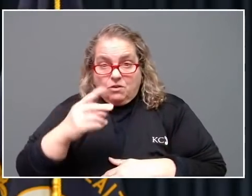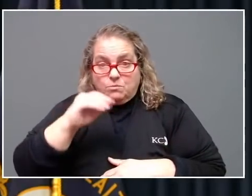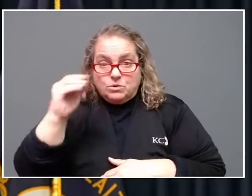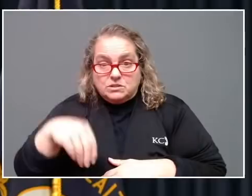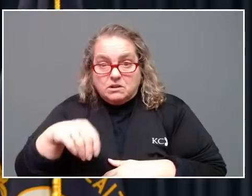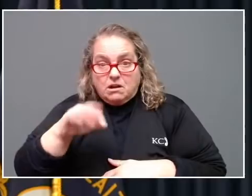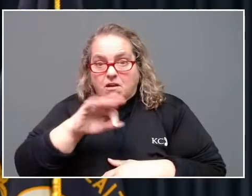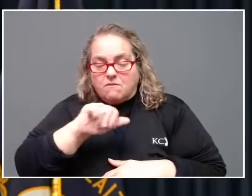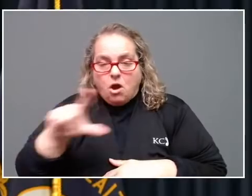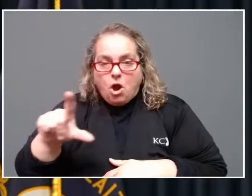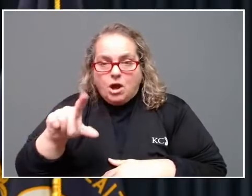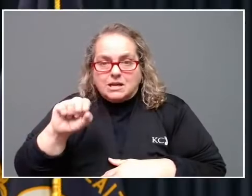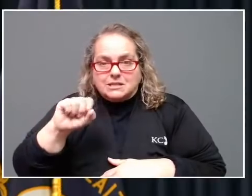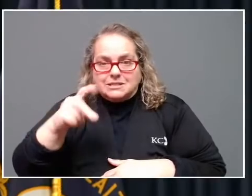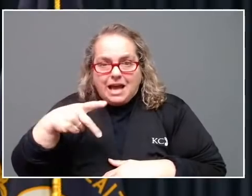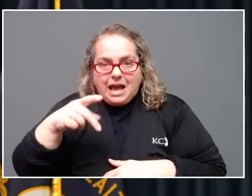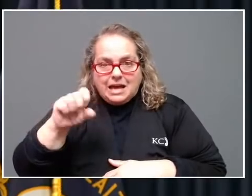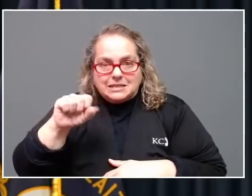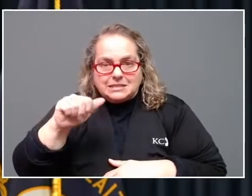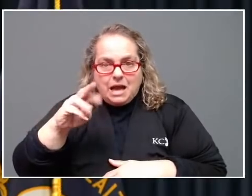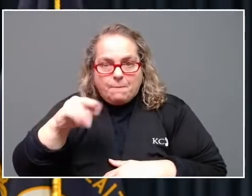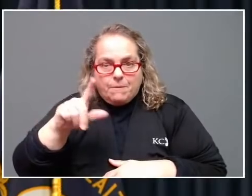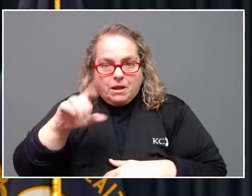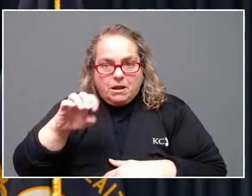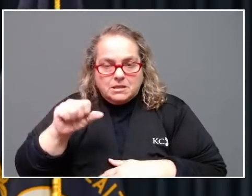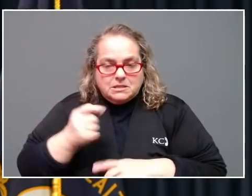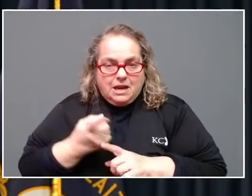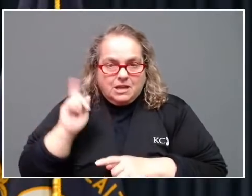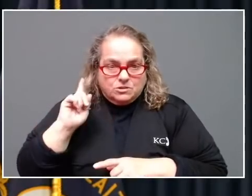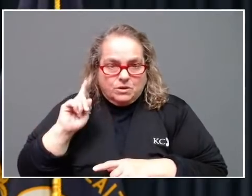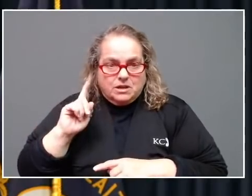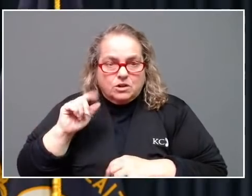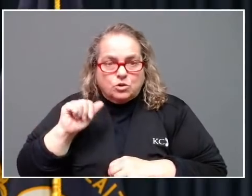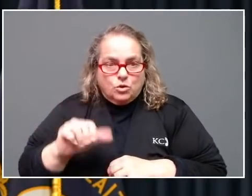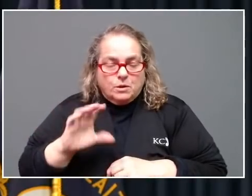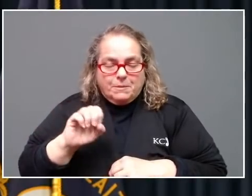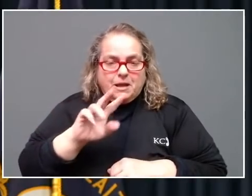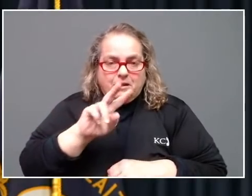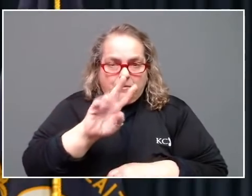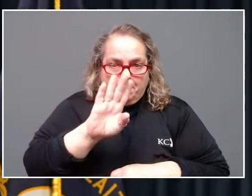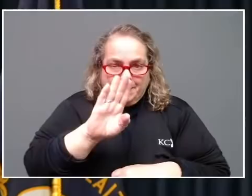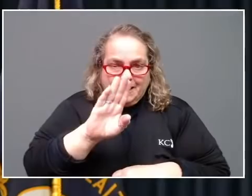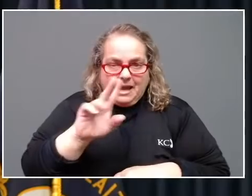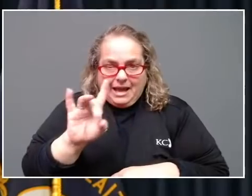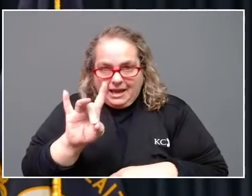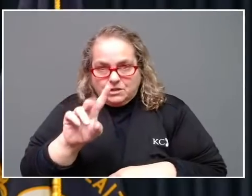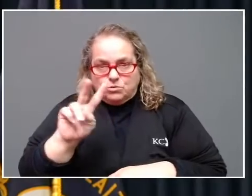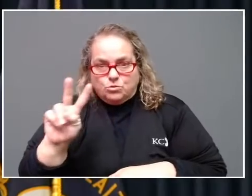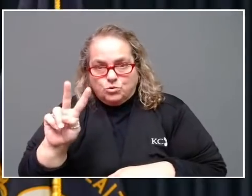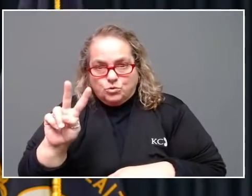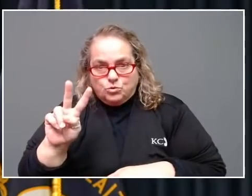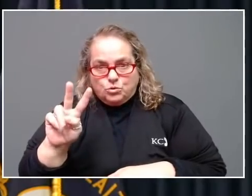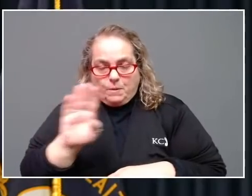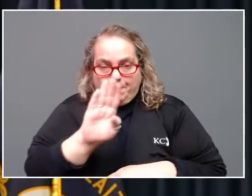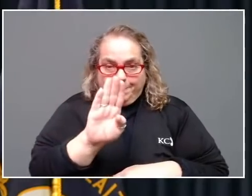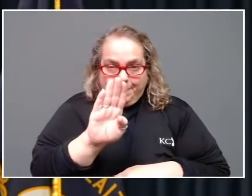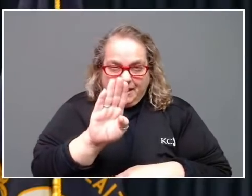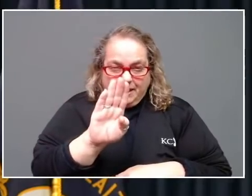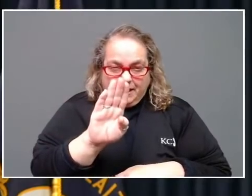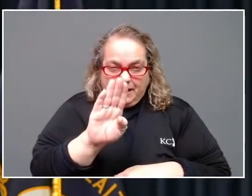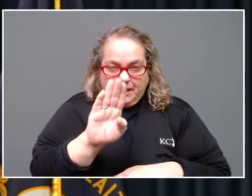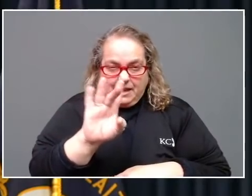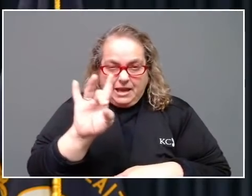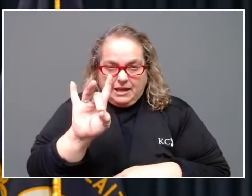samples through last week could potentially be BA2. Again, we'll have to see if it takes off and increases or if it